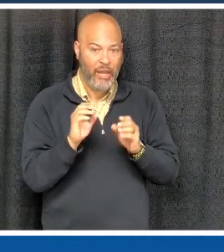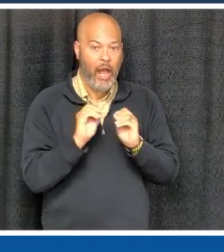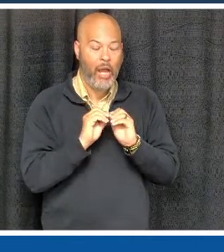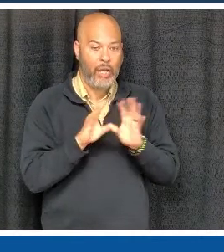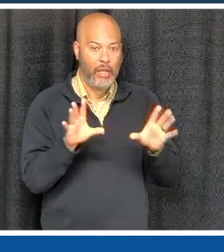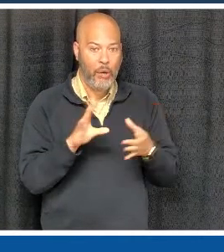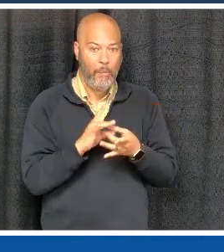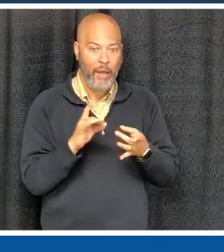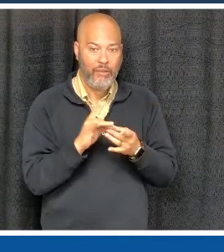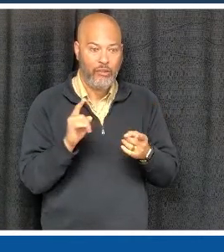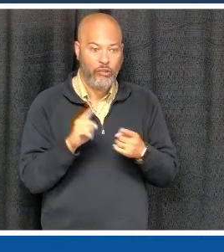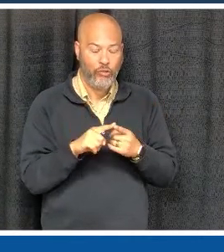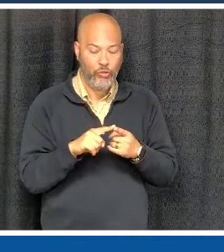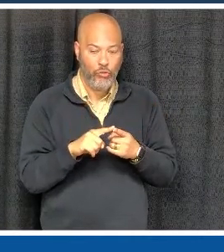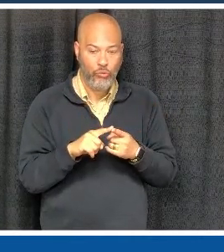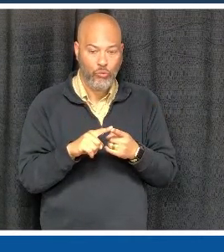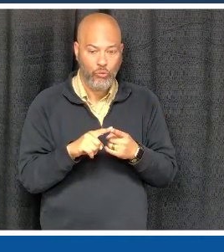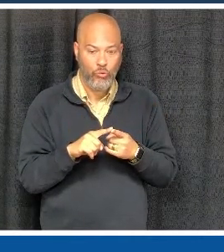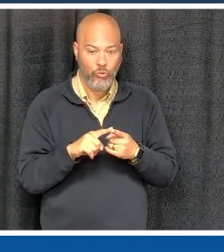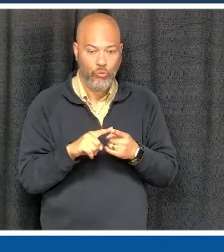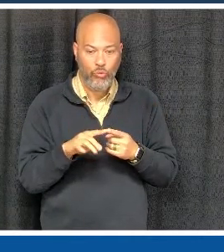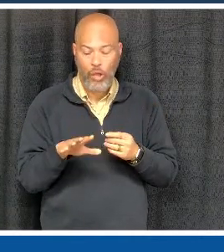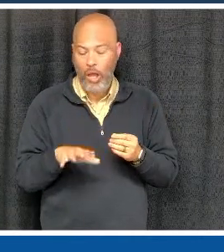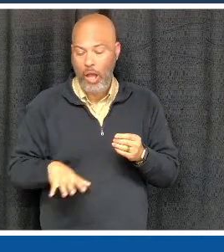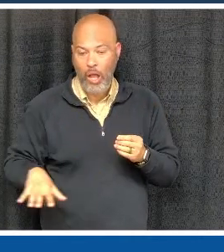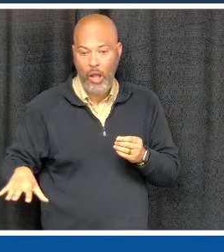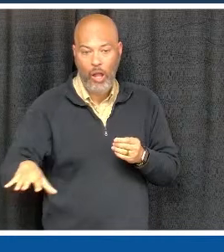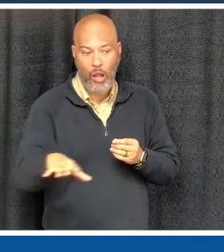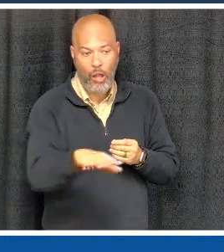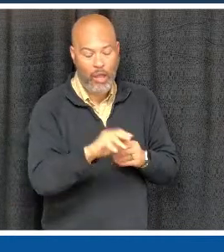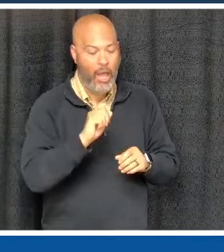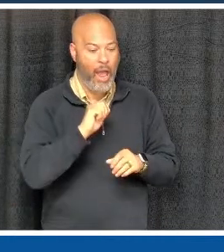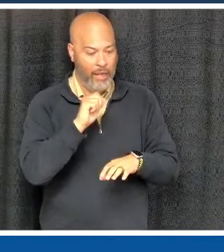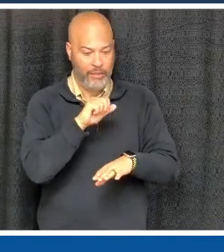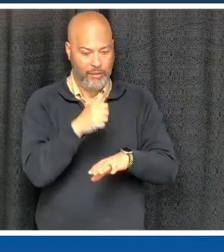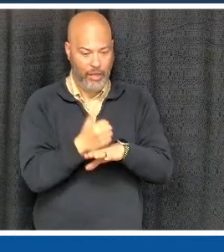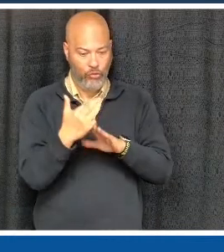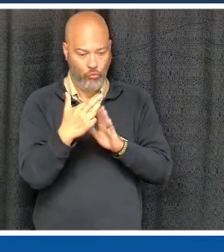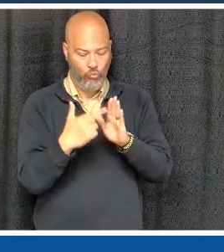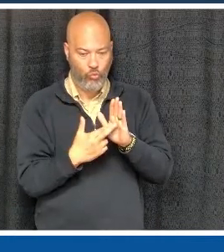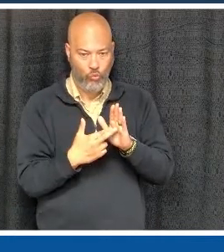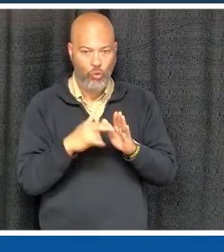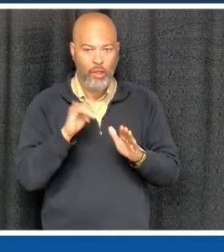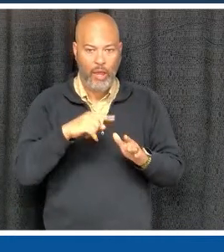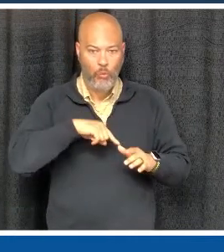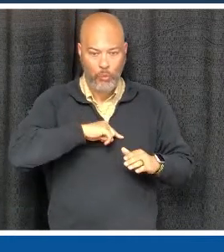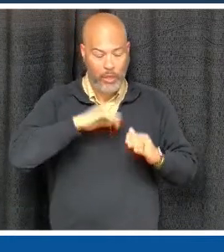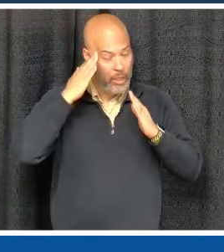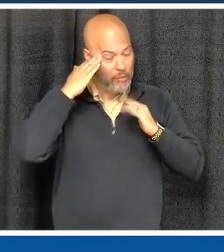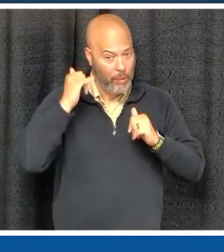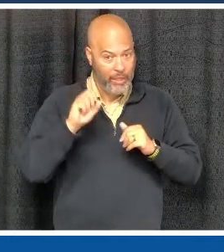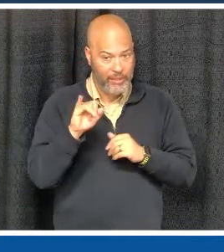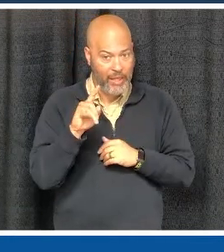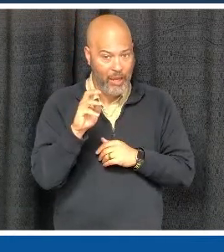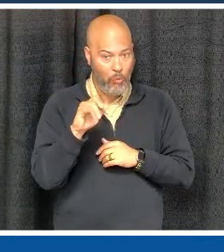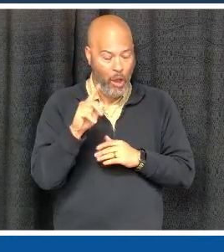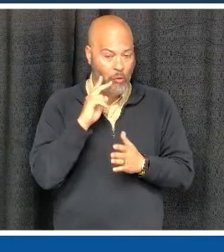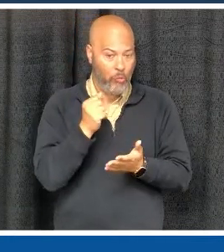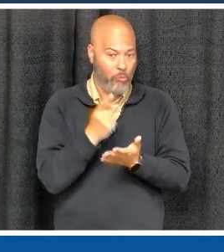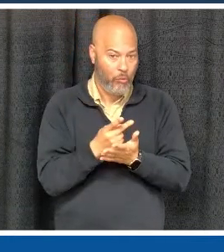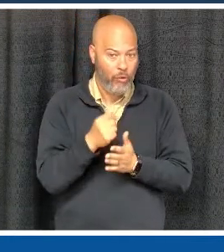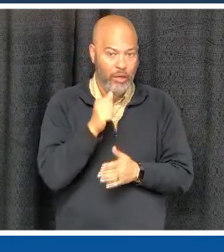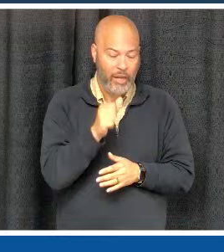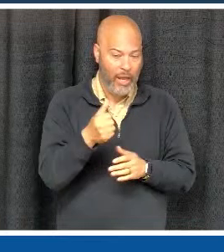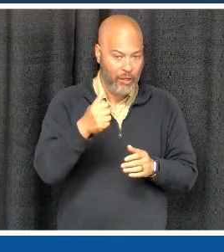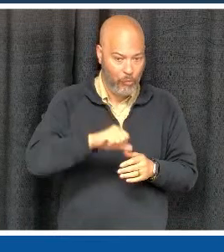message to the rest of the and sets a precedence that we expect that sidewalks be approved or